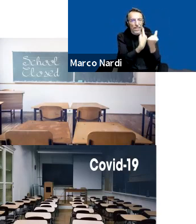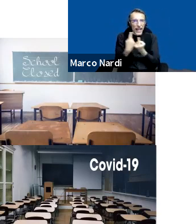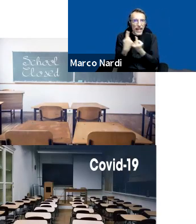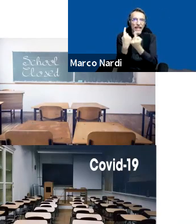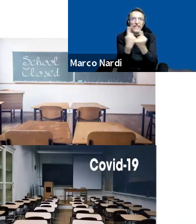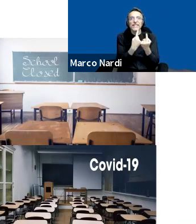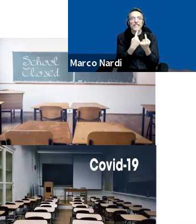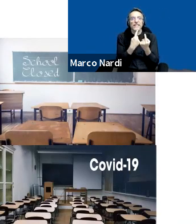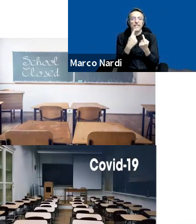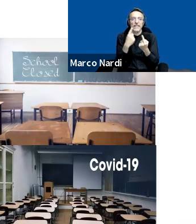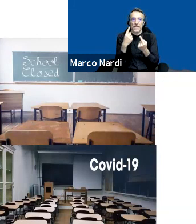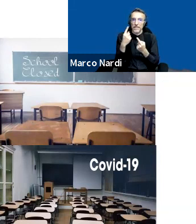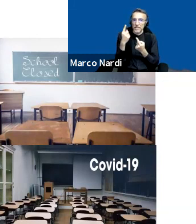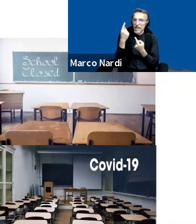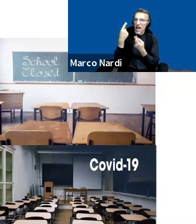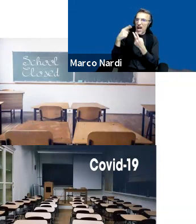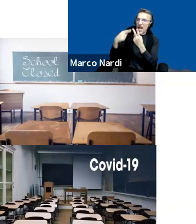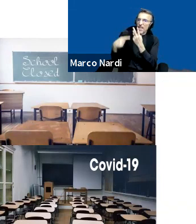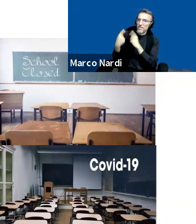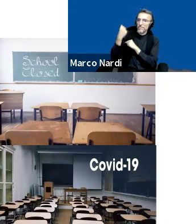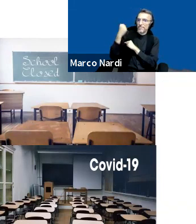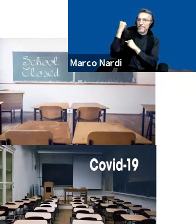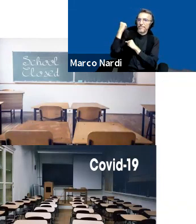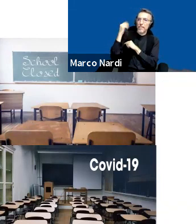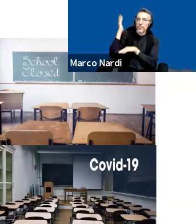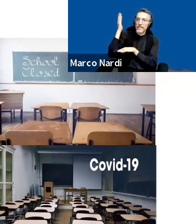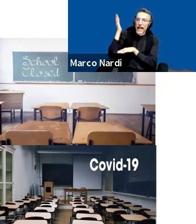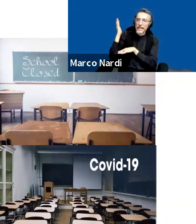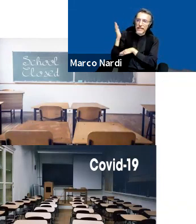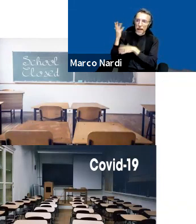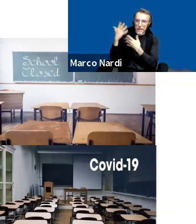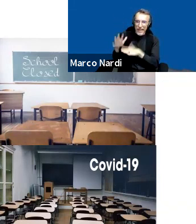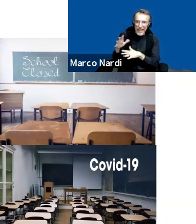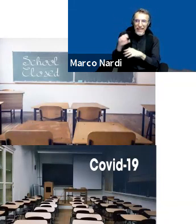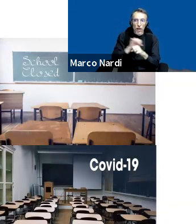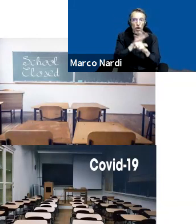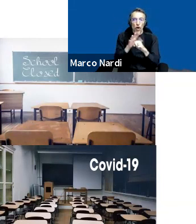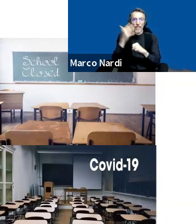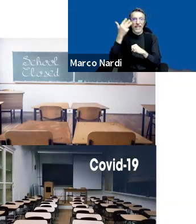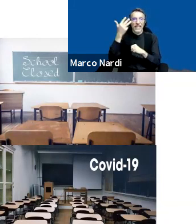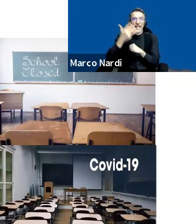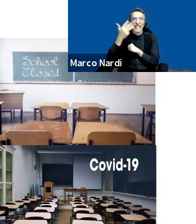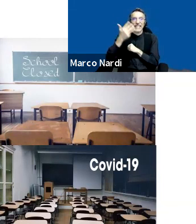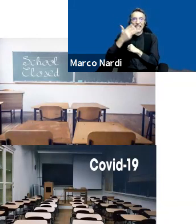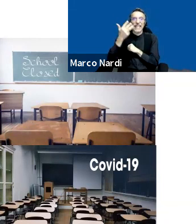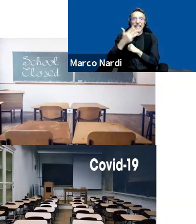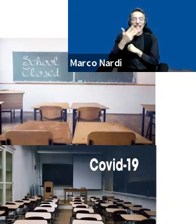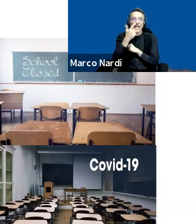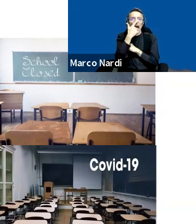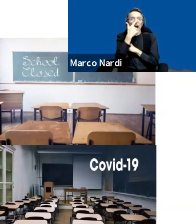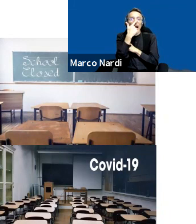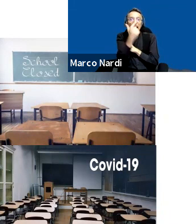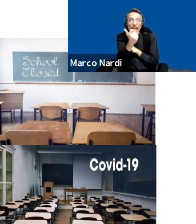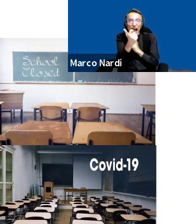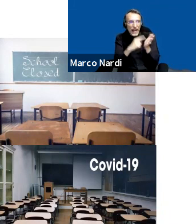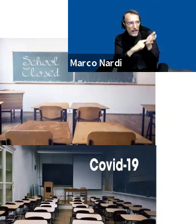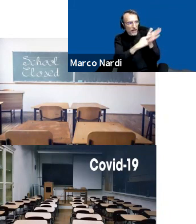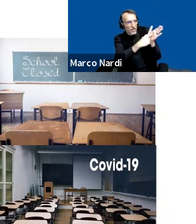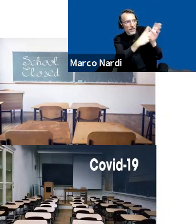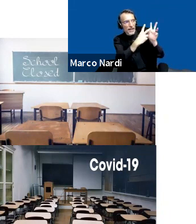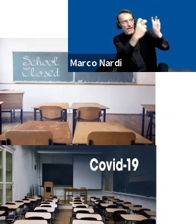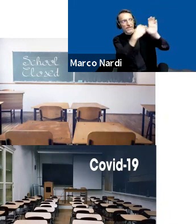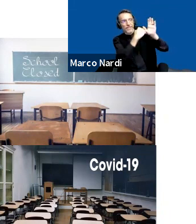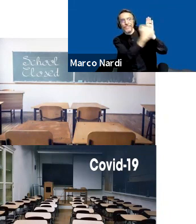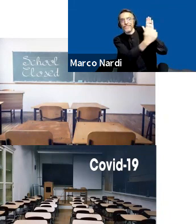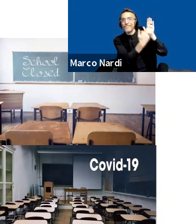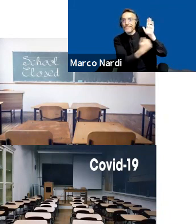both the presenters have talked to that in the sense that COVID-19 has the capacity to highlight some of those inequalities